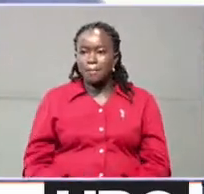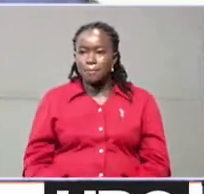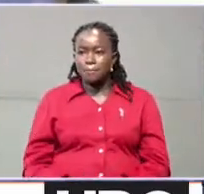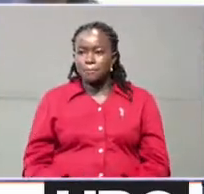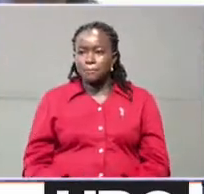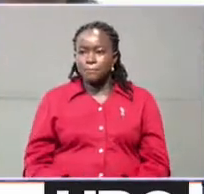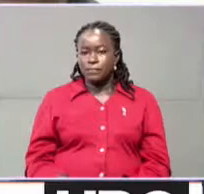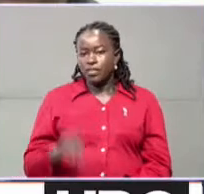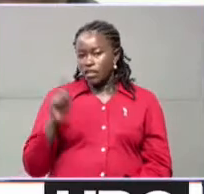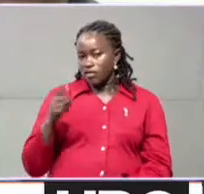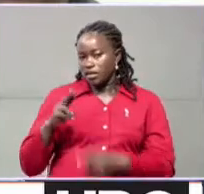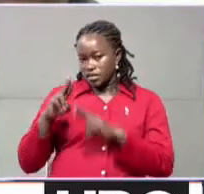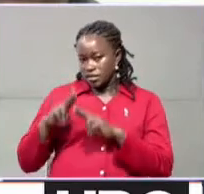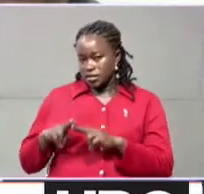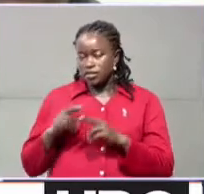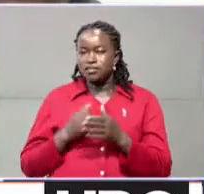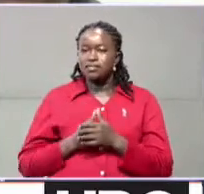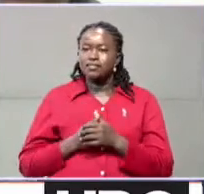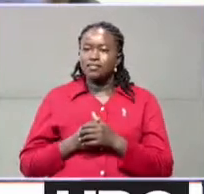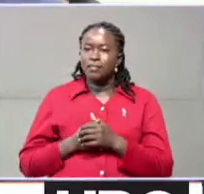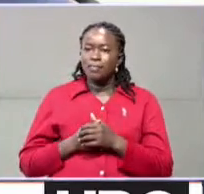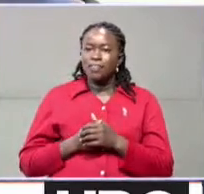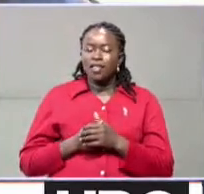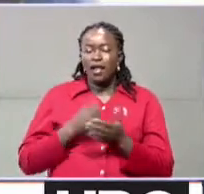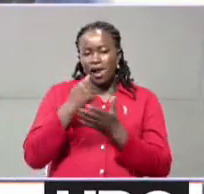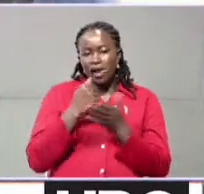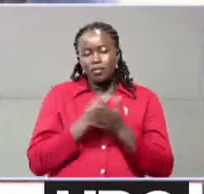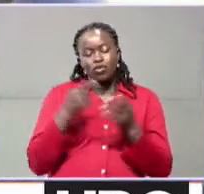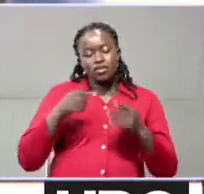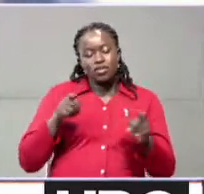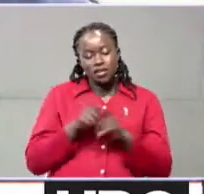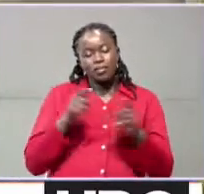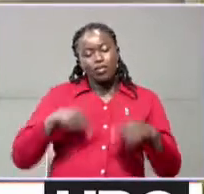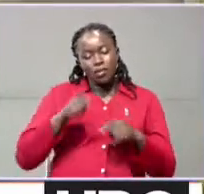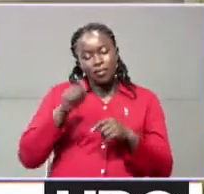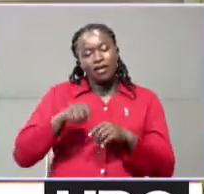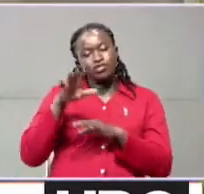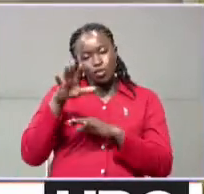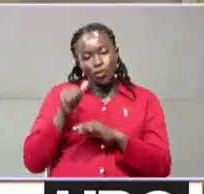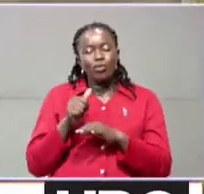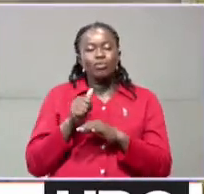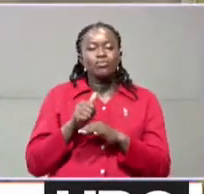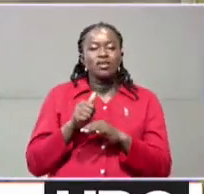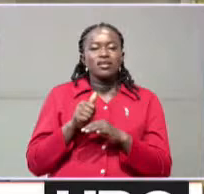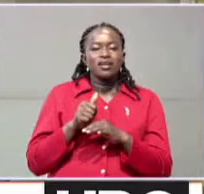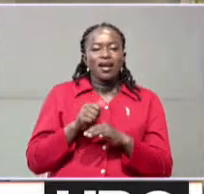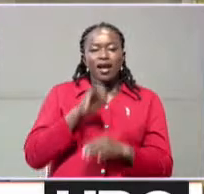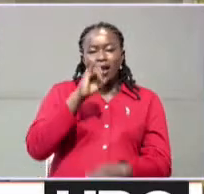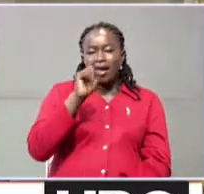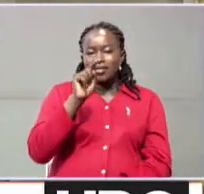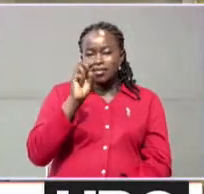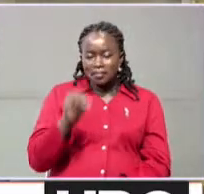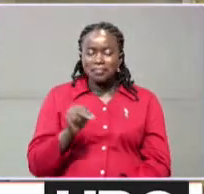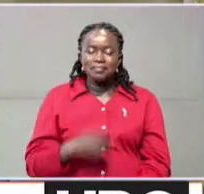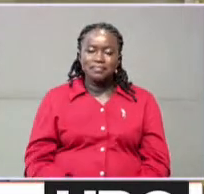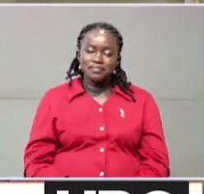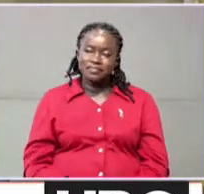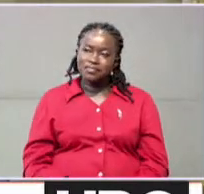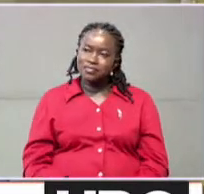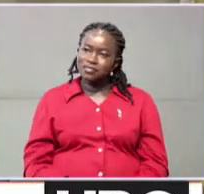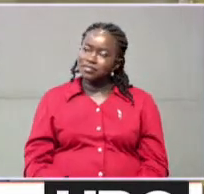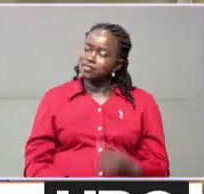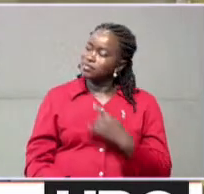first take your seat we see we haven't got an item yes um clark